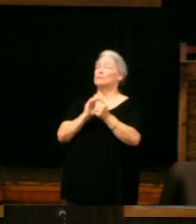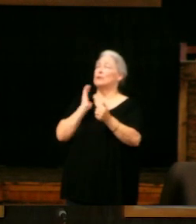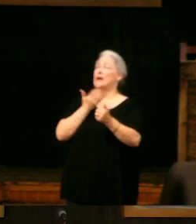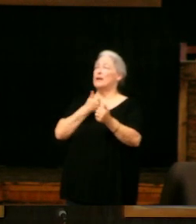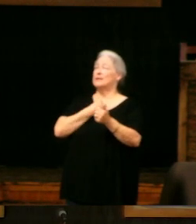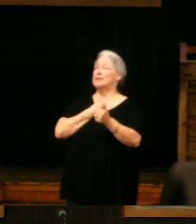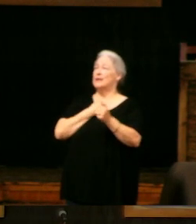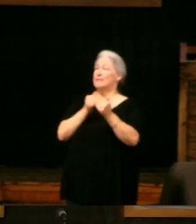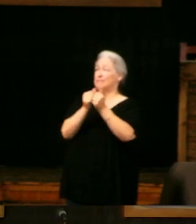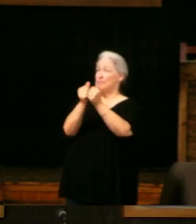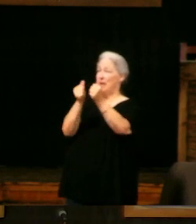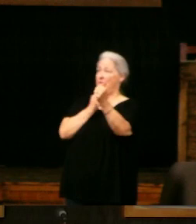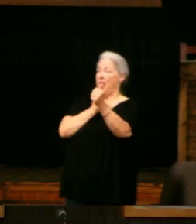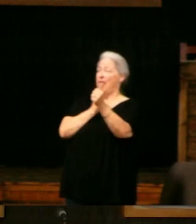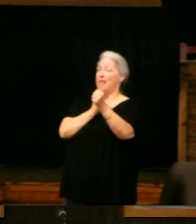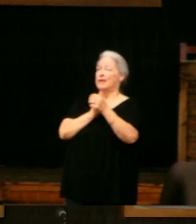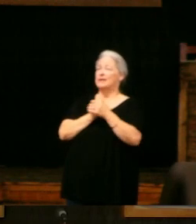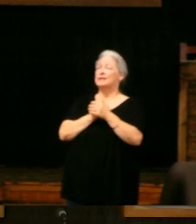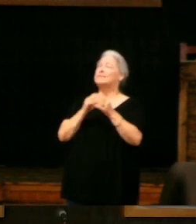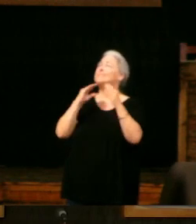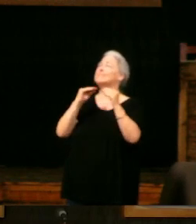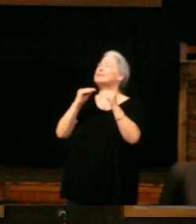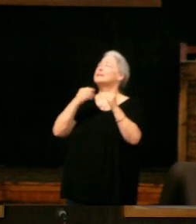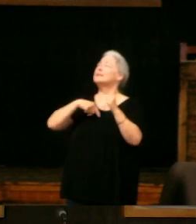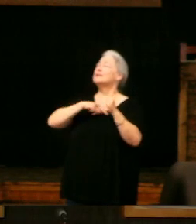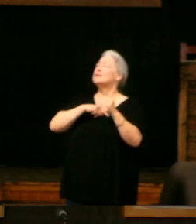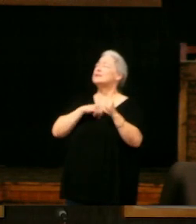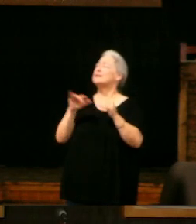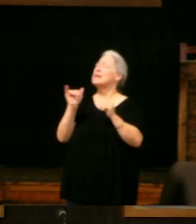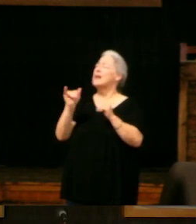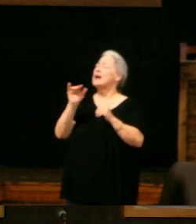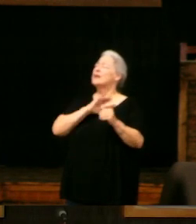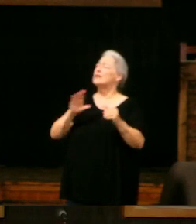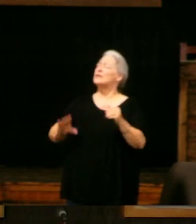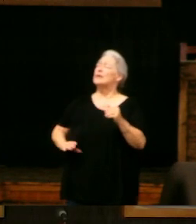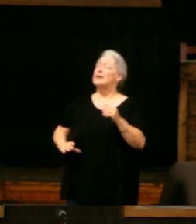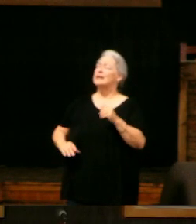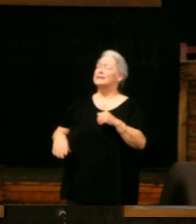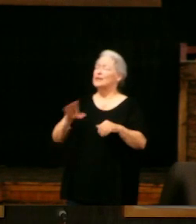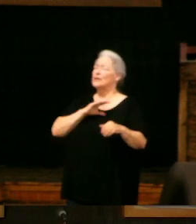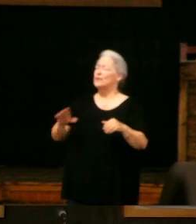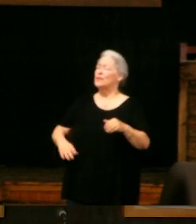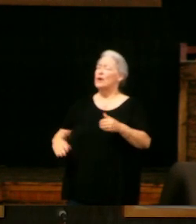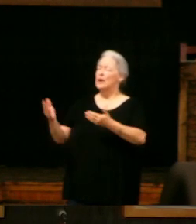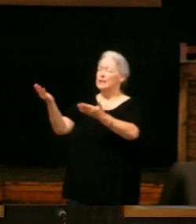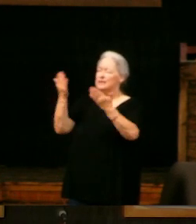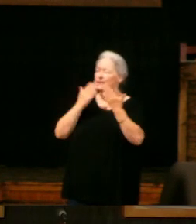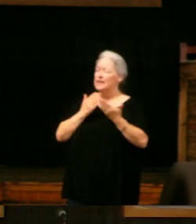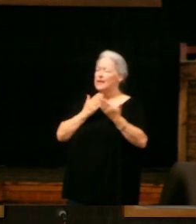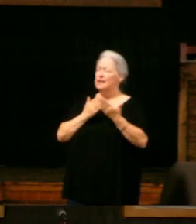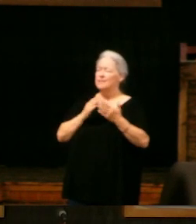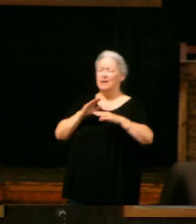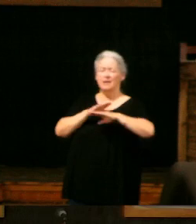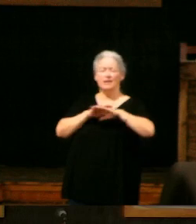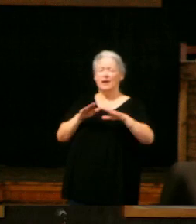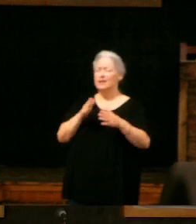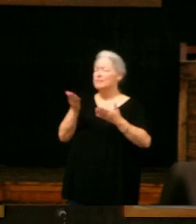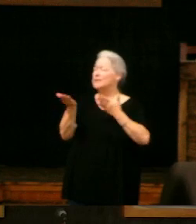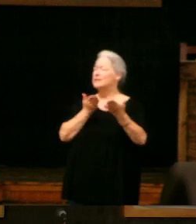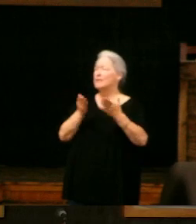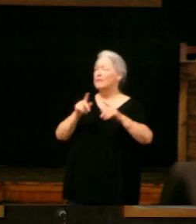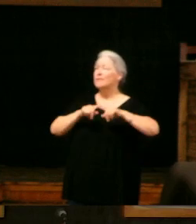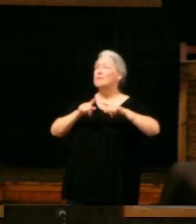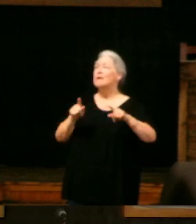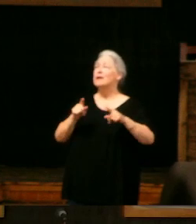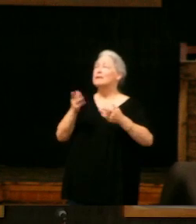to be Christ-like, and that is that he did not come to be waited on and served, but he came to